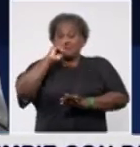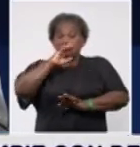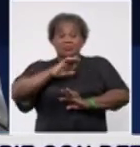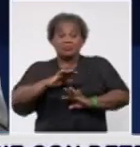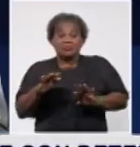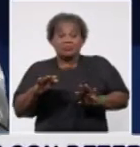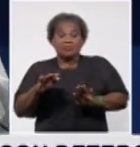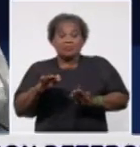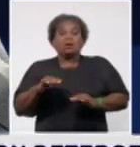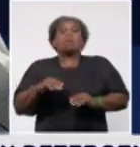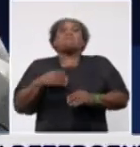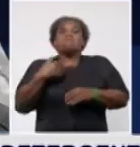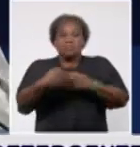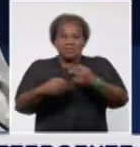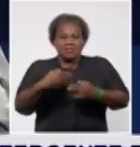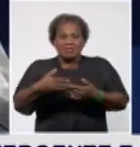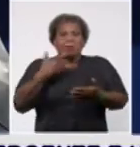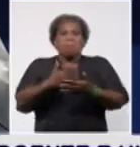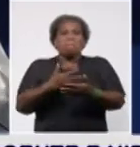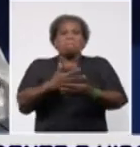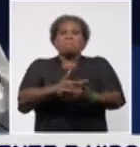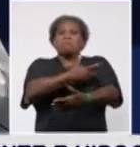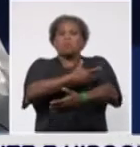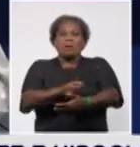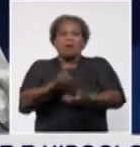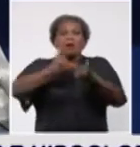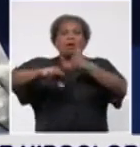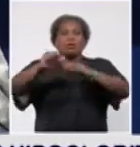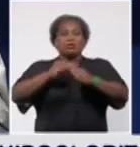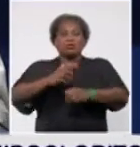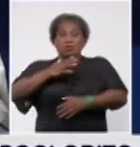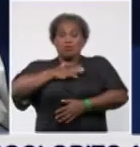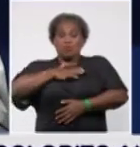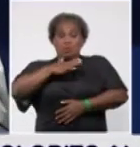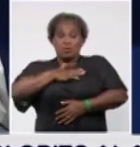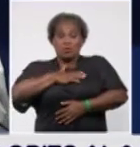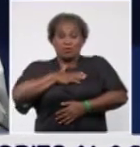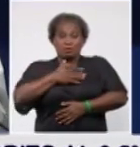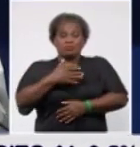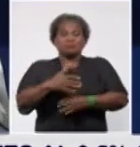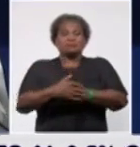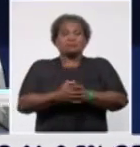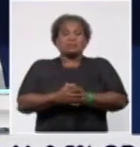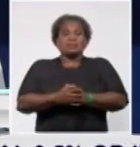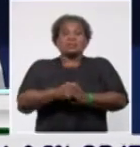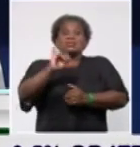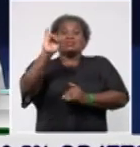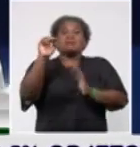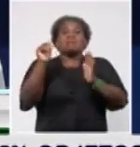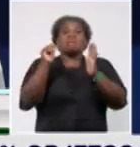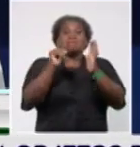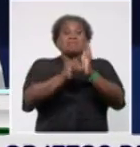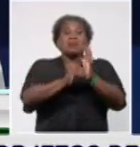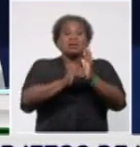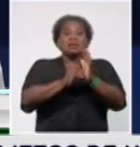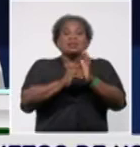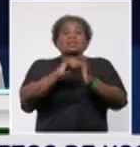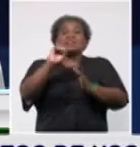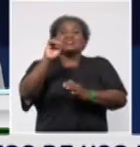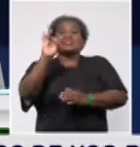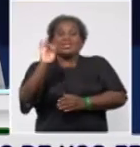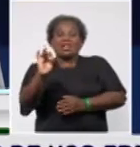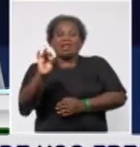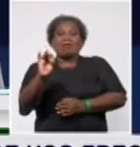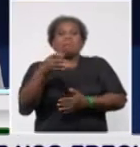seen over recent days. Yesterday, we processed over 6,000 samples, a number we